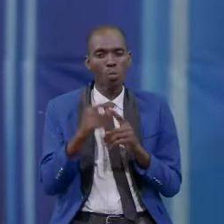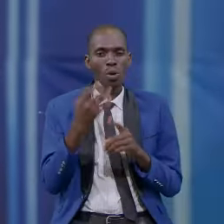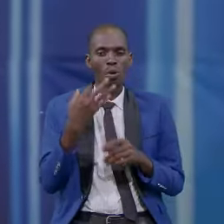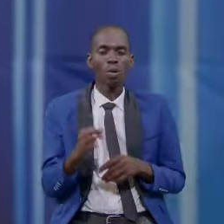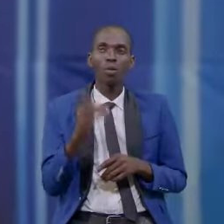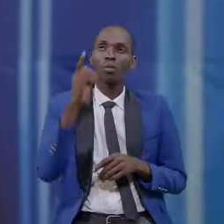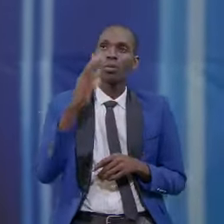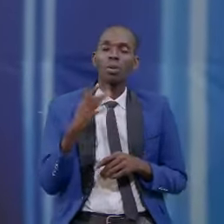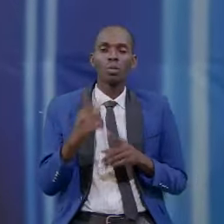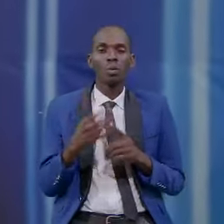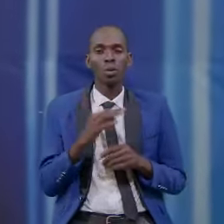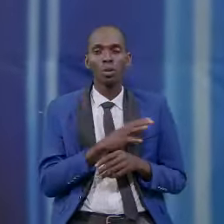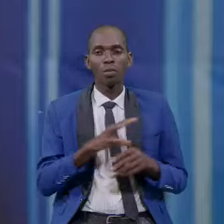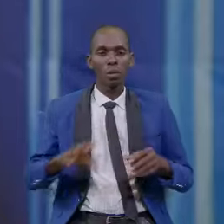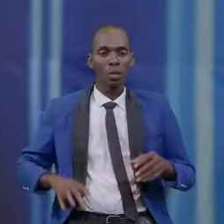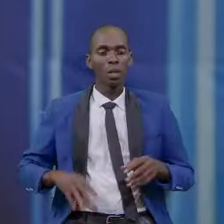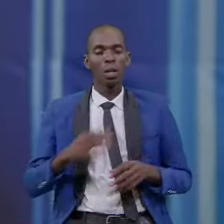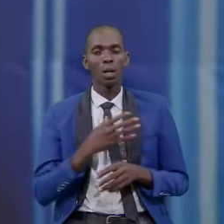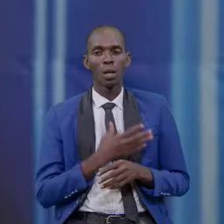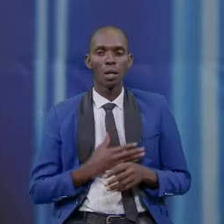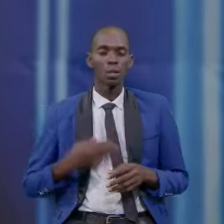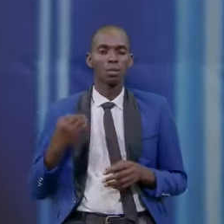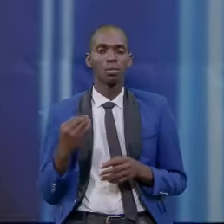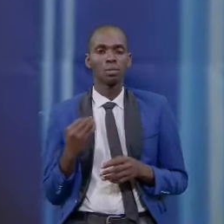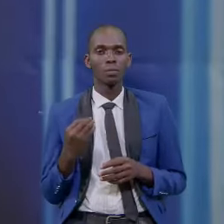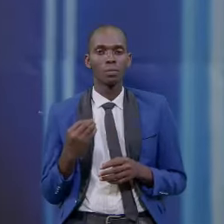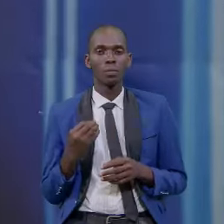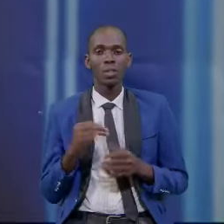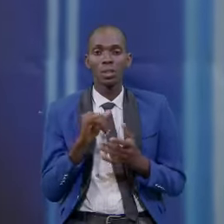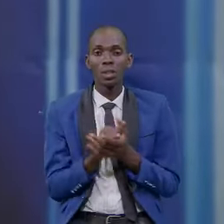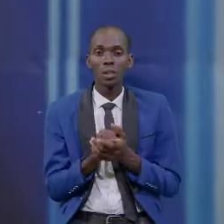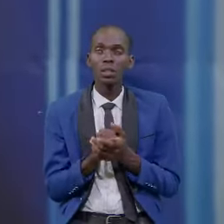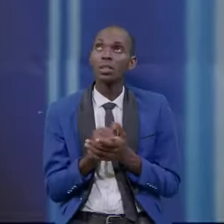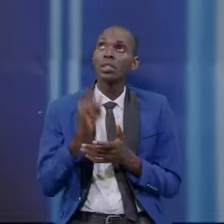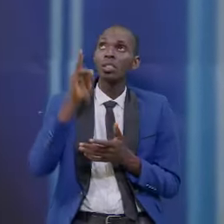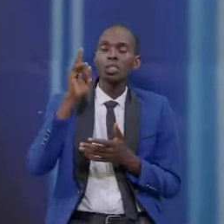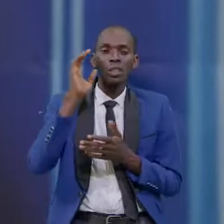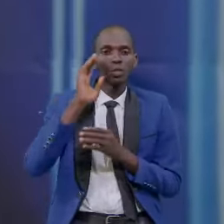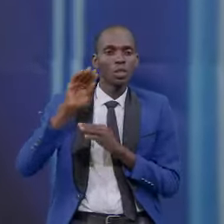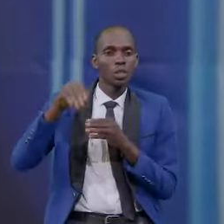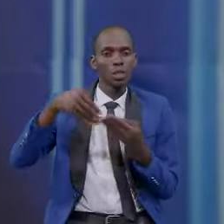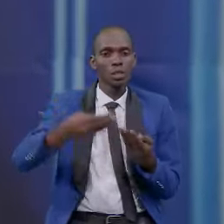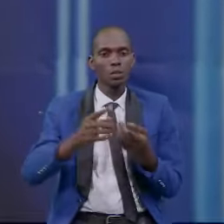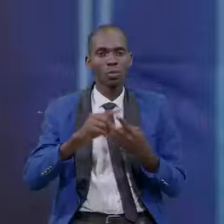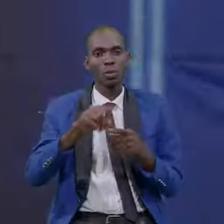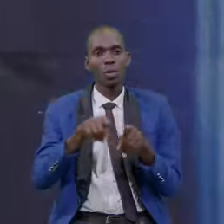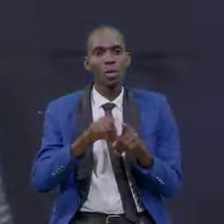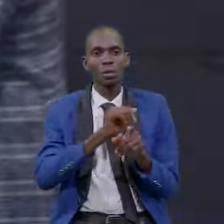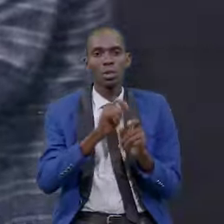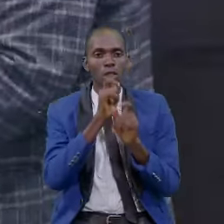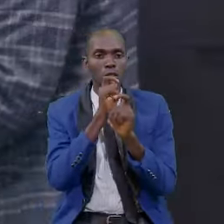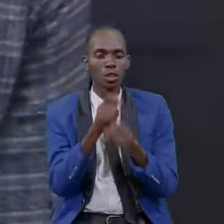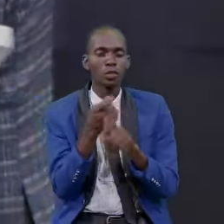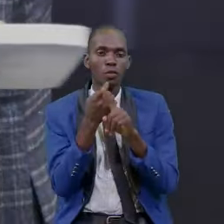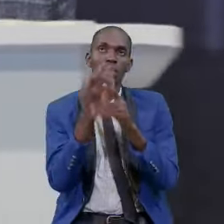the freedom and the salvation and the righteousness now that he will give to you as a gift from heaven. You raise up the